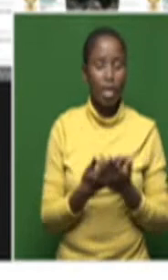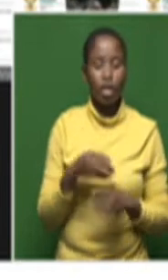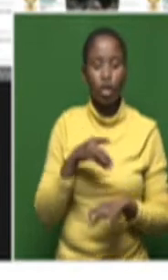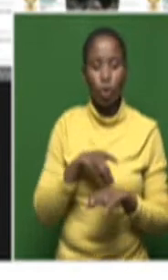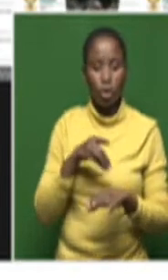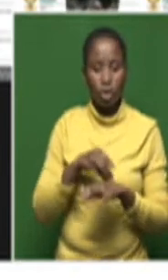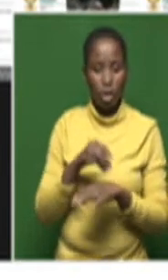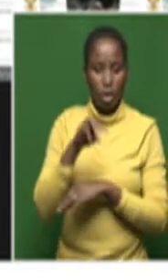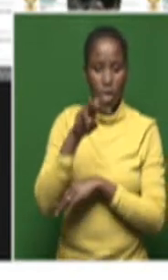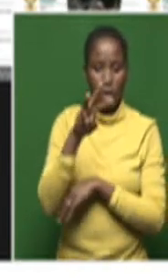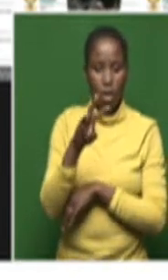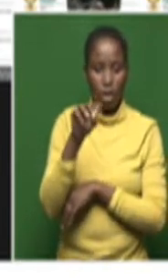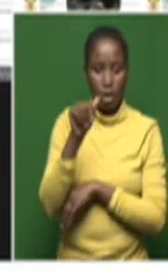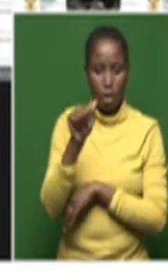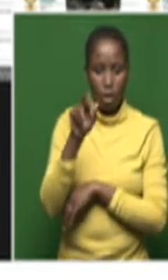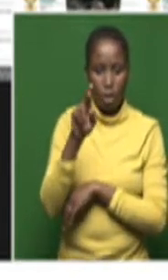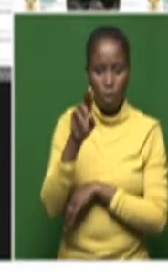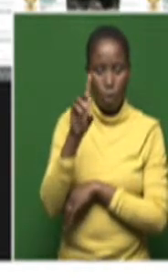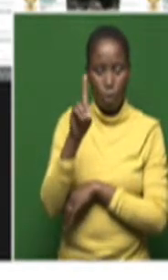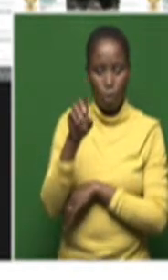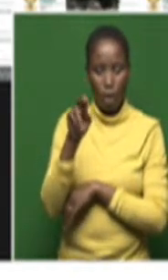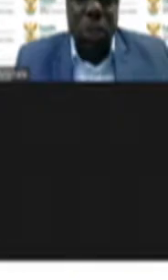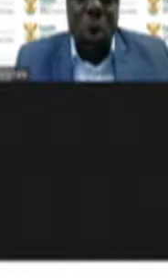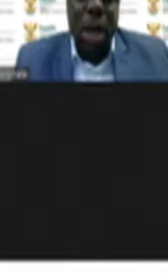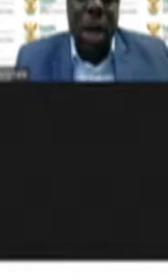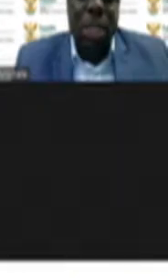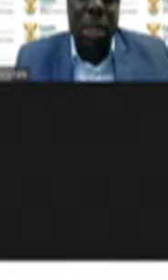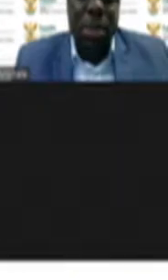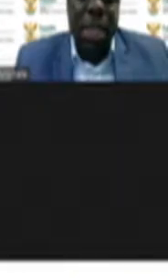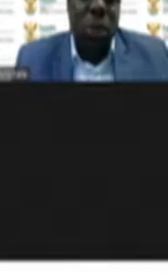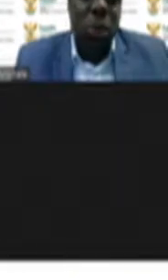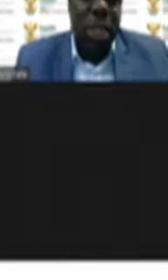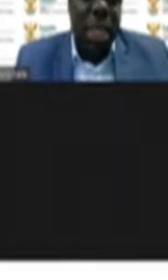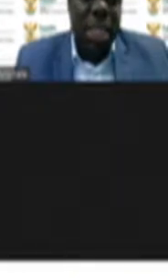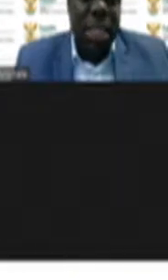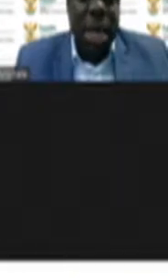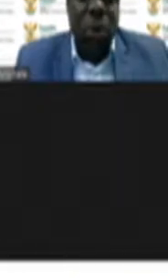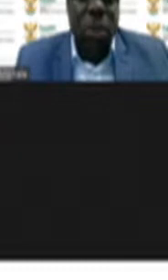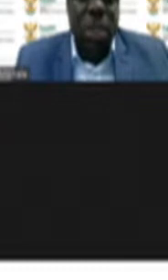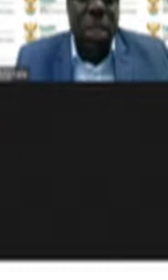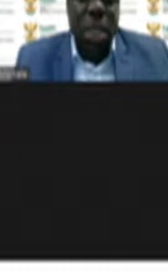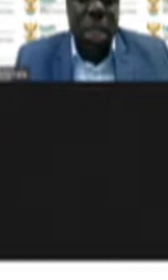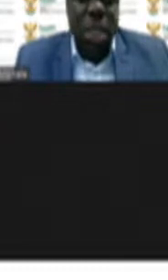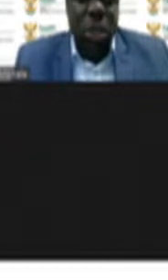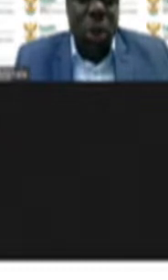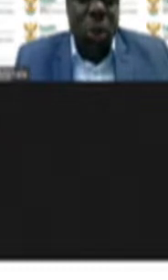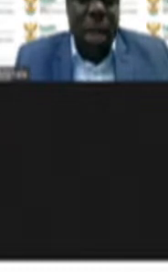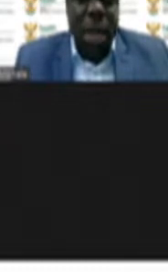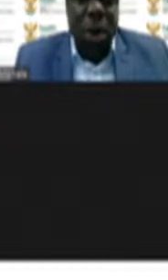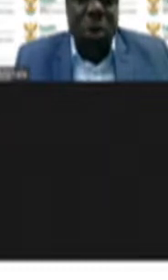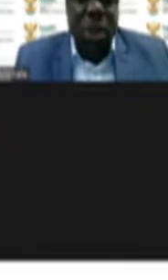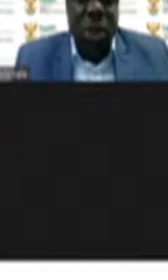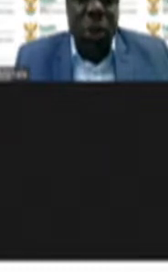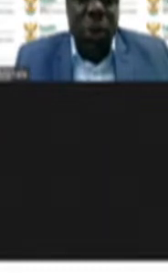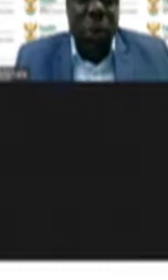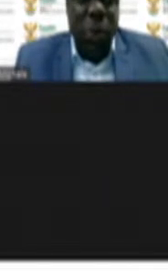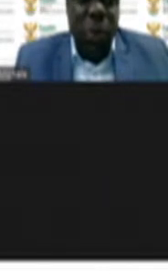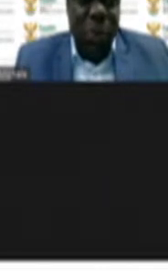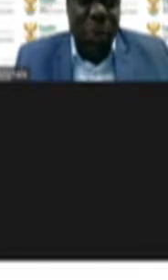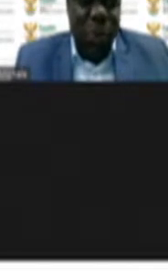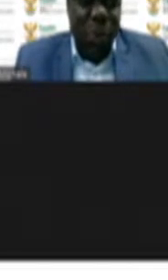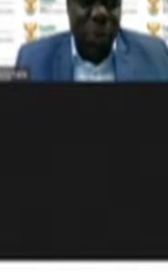to share with us their secret of success, the best practices on how they managed to turn things around. Dr. Wagner, over to you.